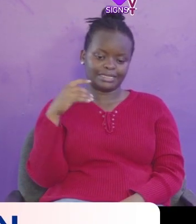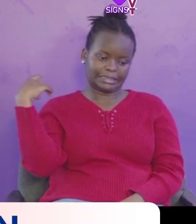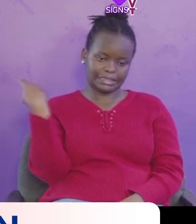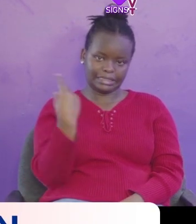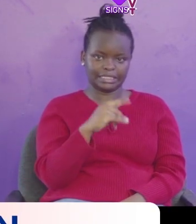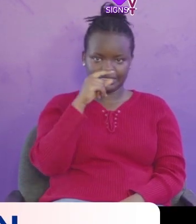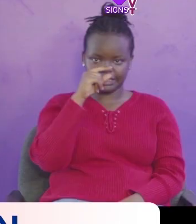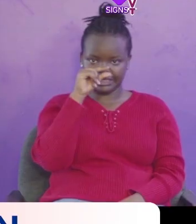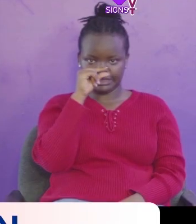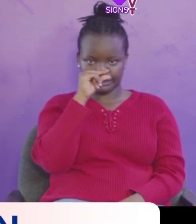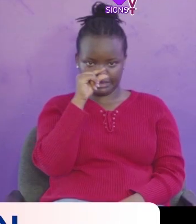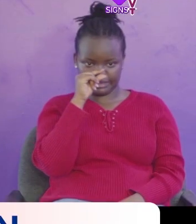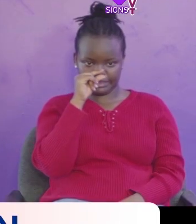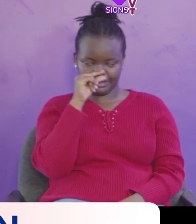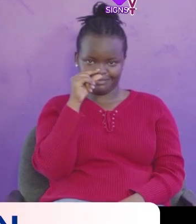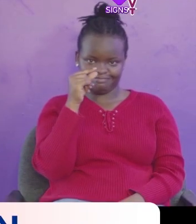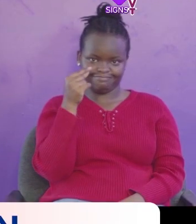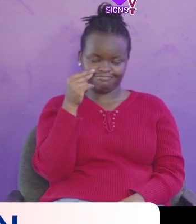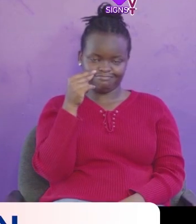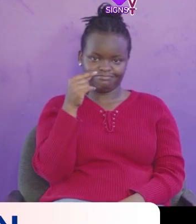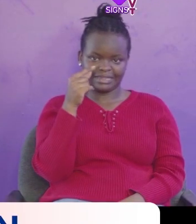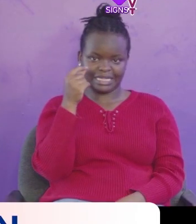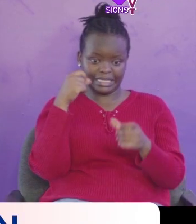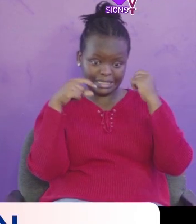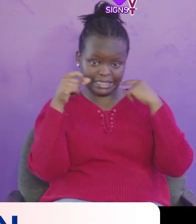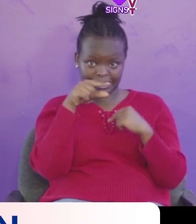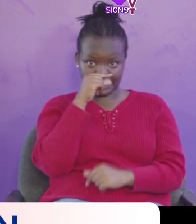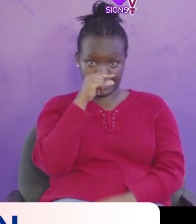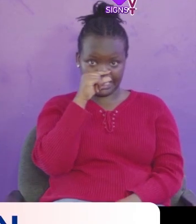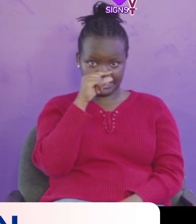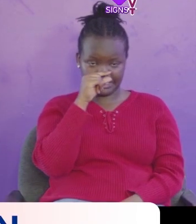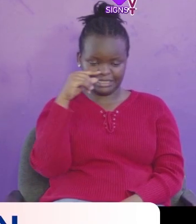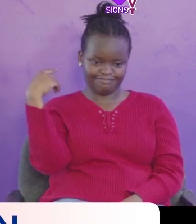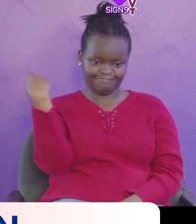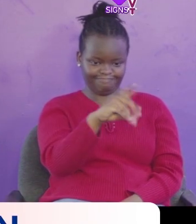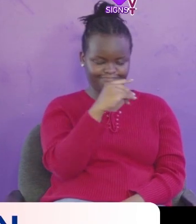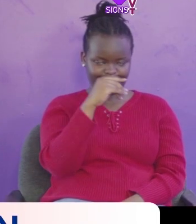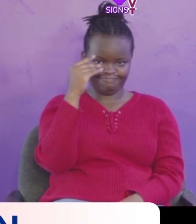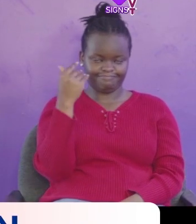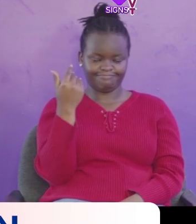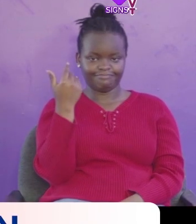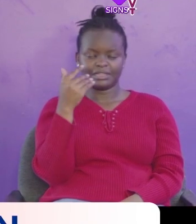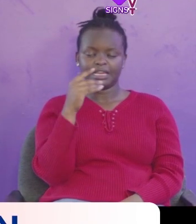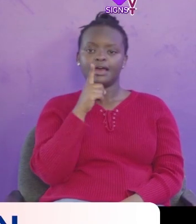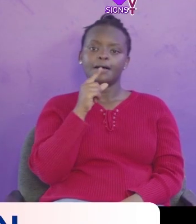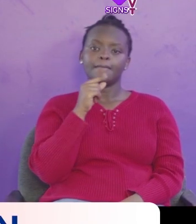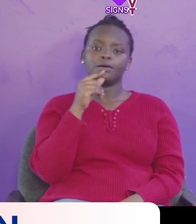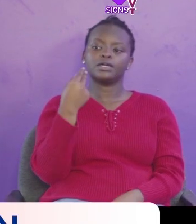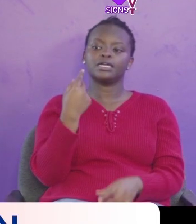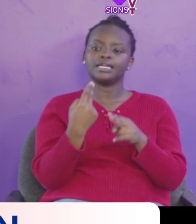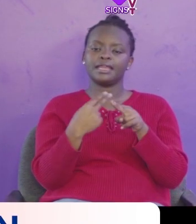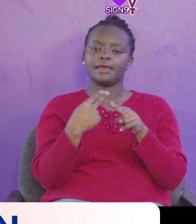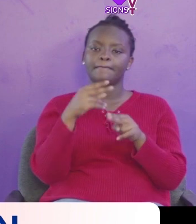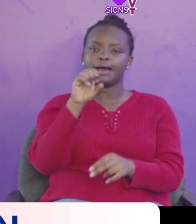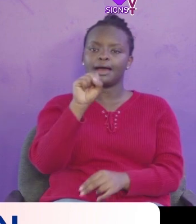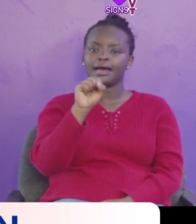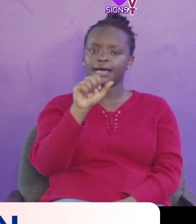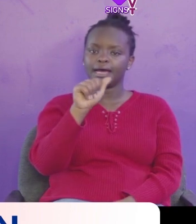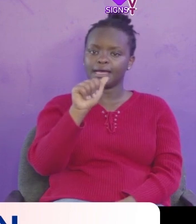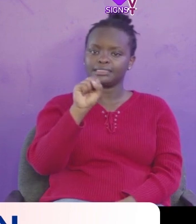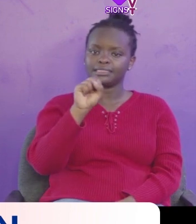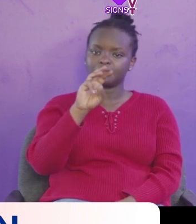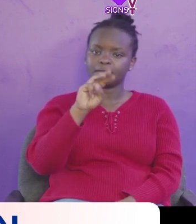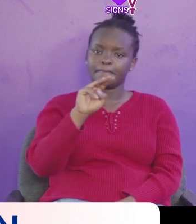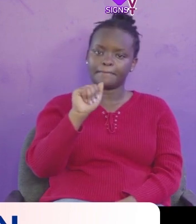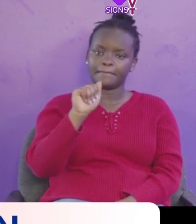also nursing your coordinator. He's also nursing injury. A certain boy by the name Hasman from our center was also hit by a tear